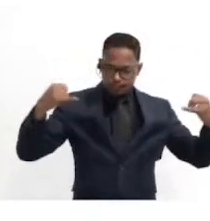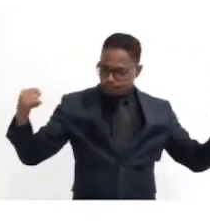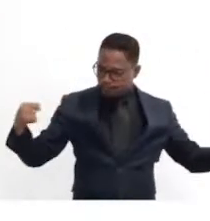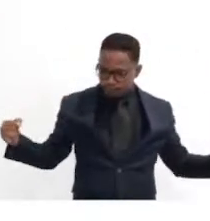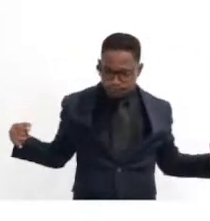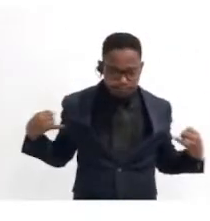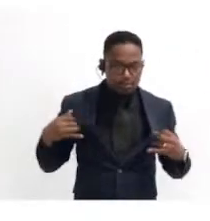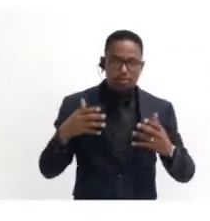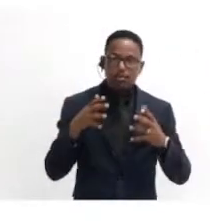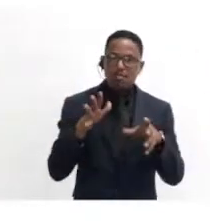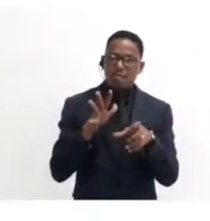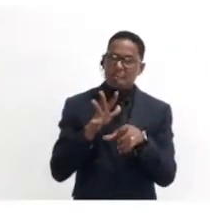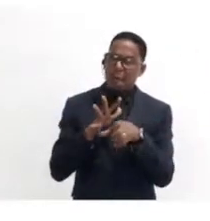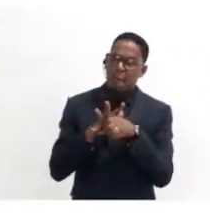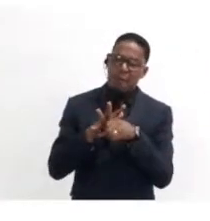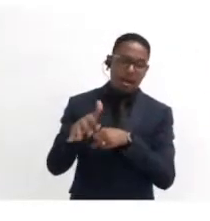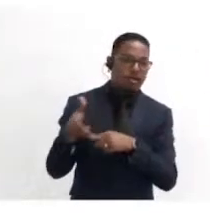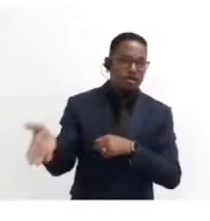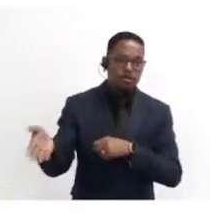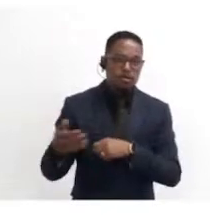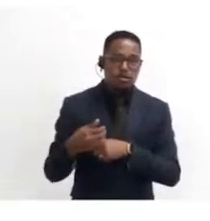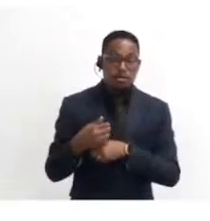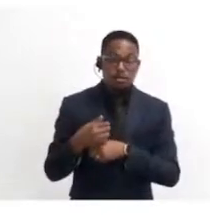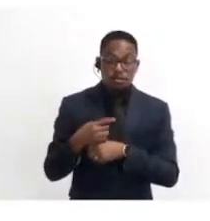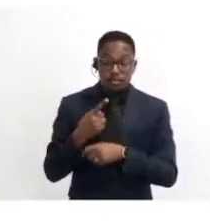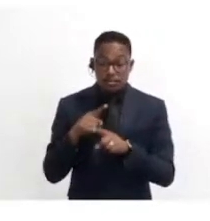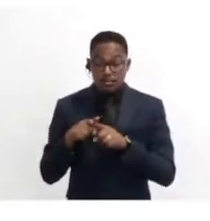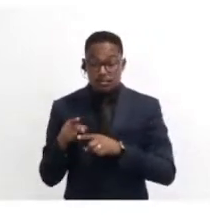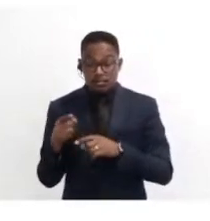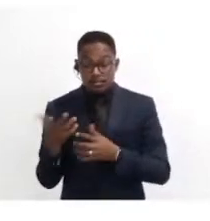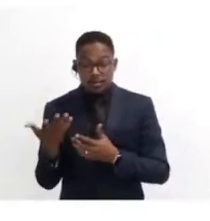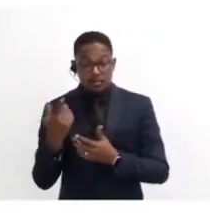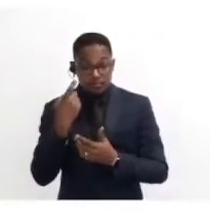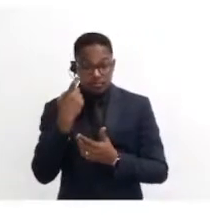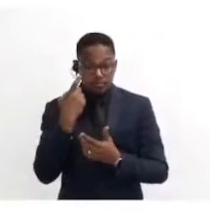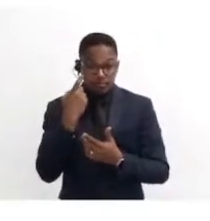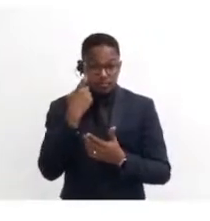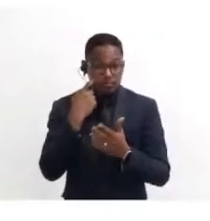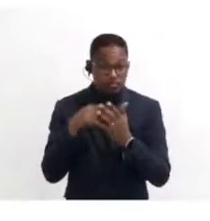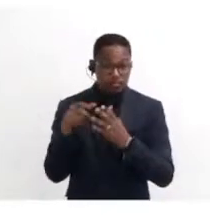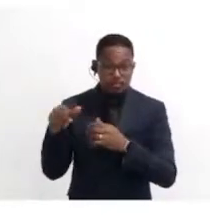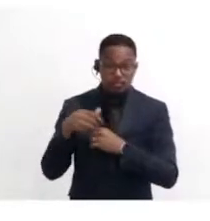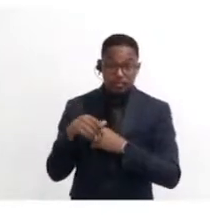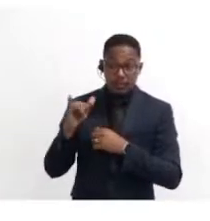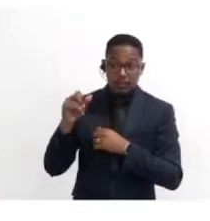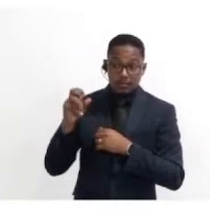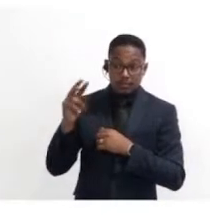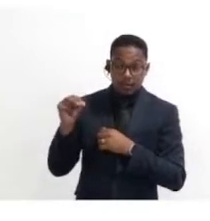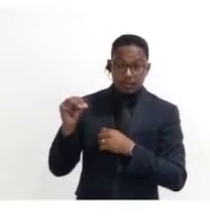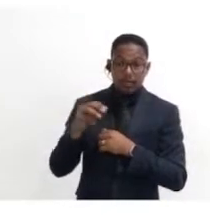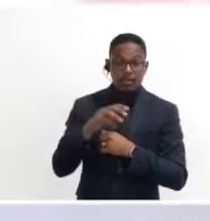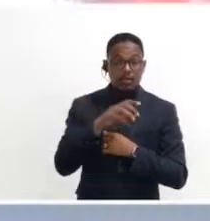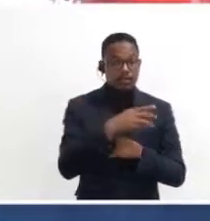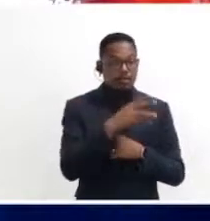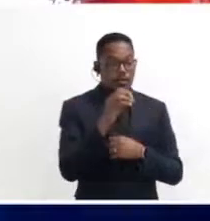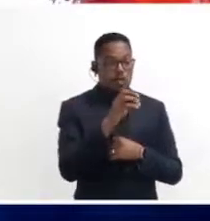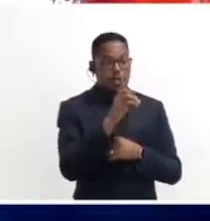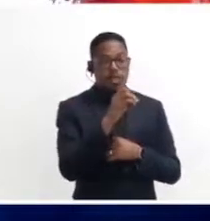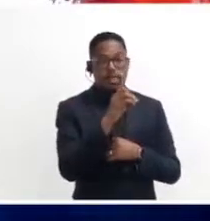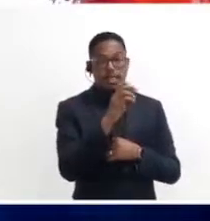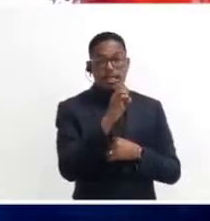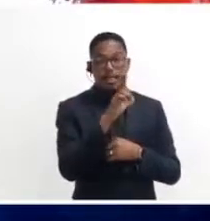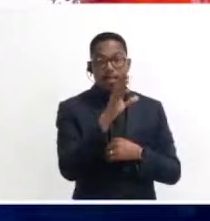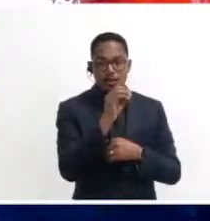So in terms of, again, a little of the history, so both IBM and Delco were early proponents of flip